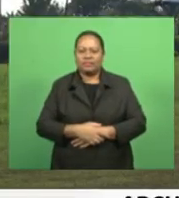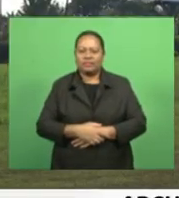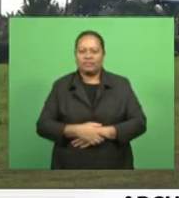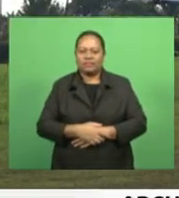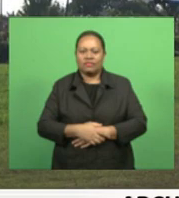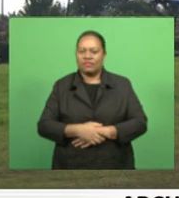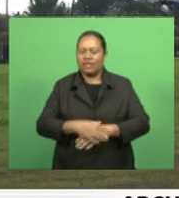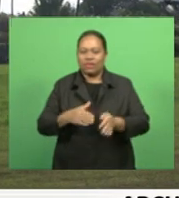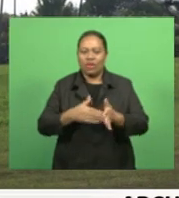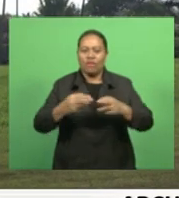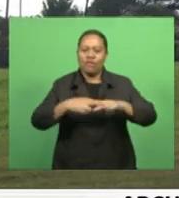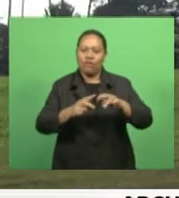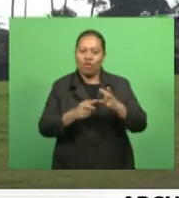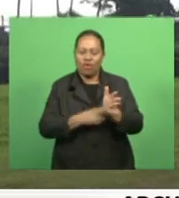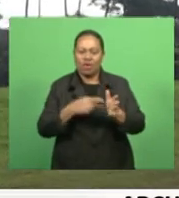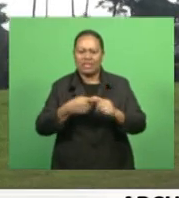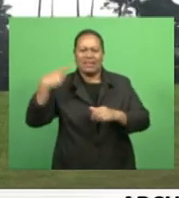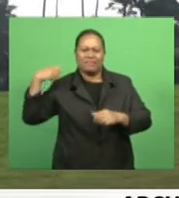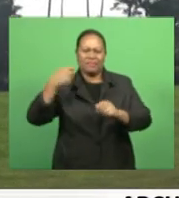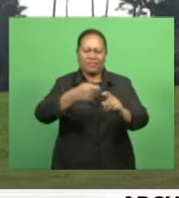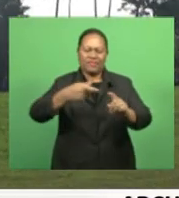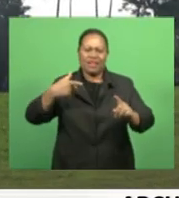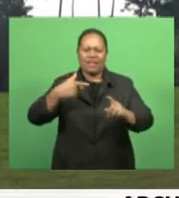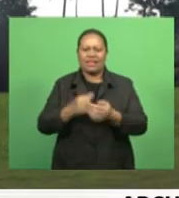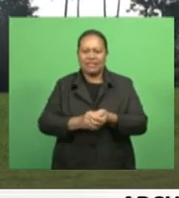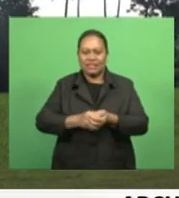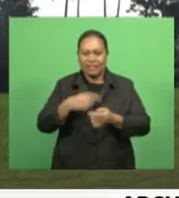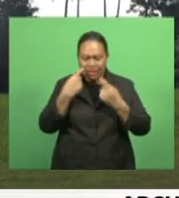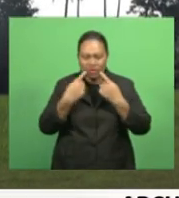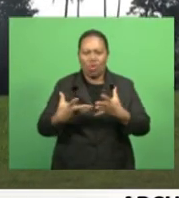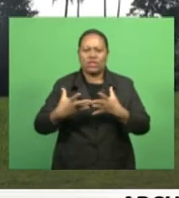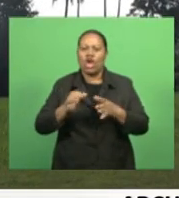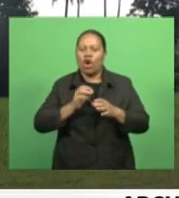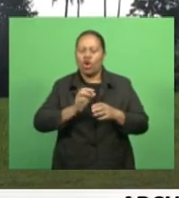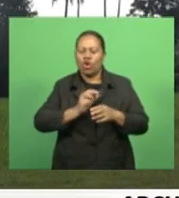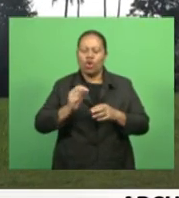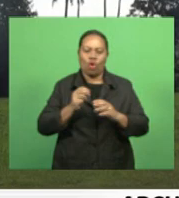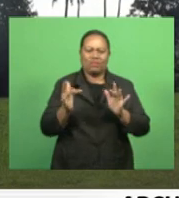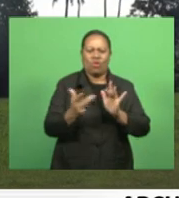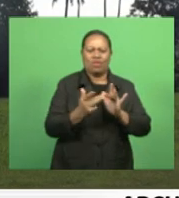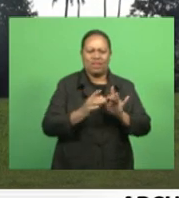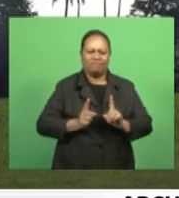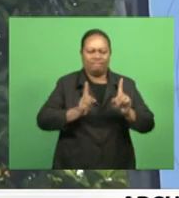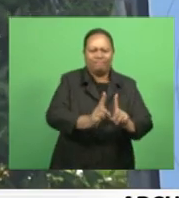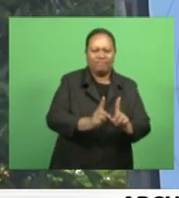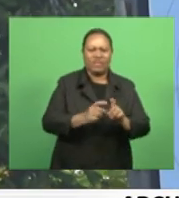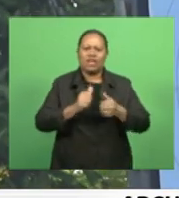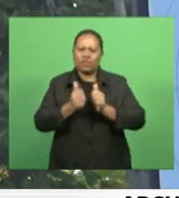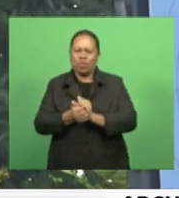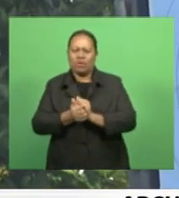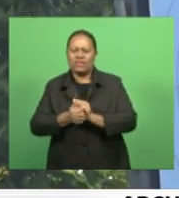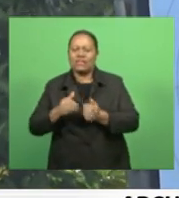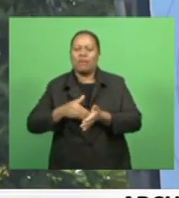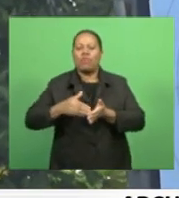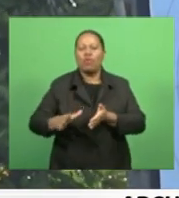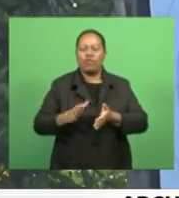President George Fong says given that archery is classified as a non-contact sport, the Federation looks to get approval for the